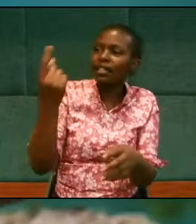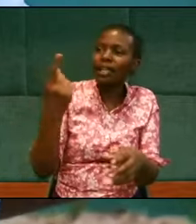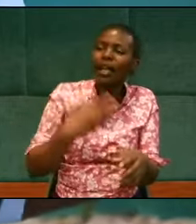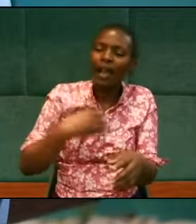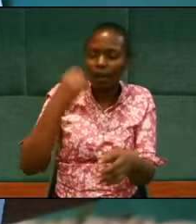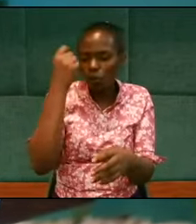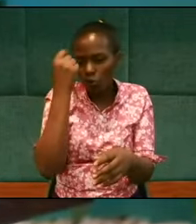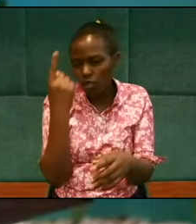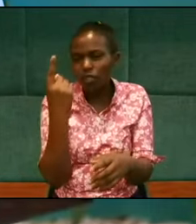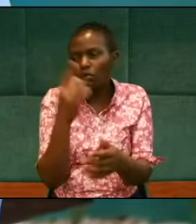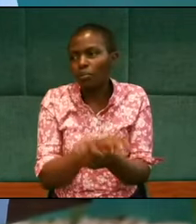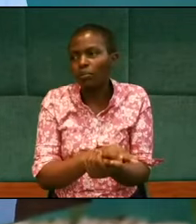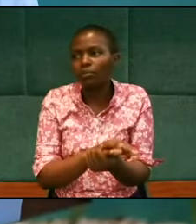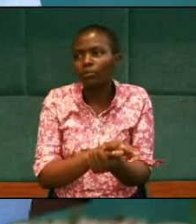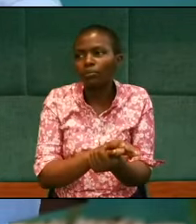the first.